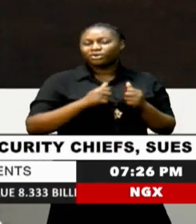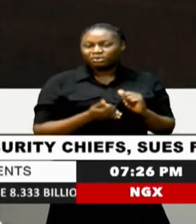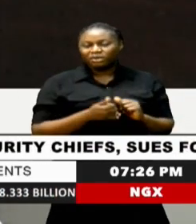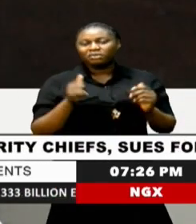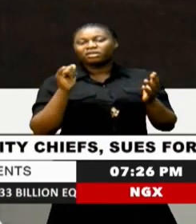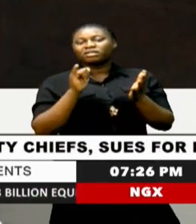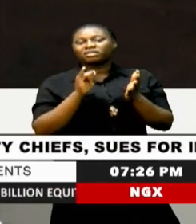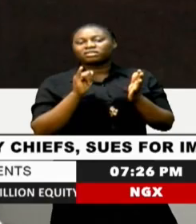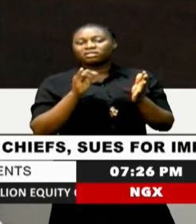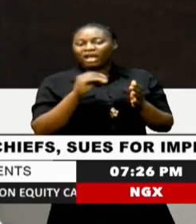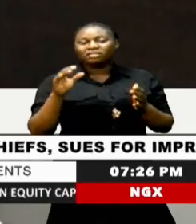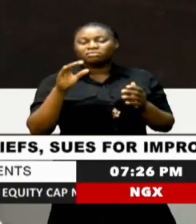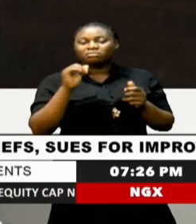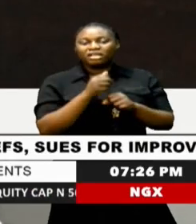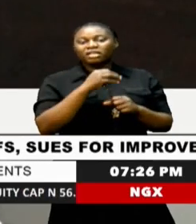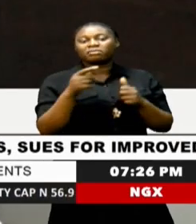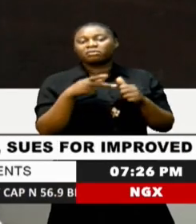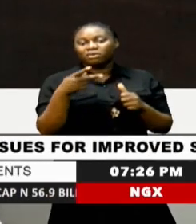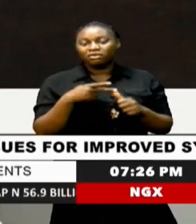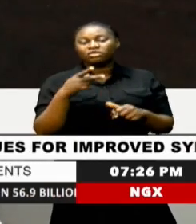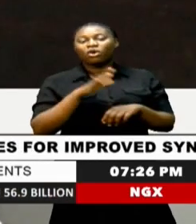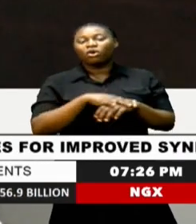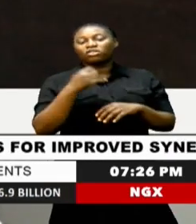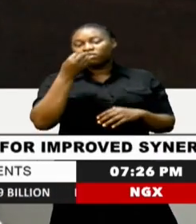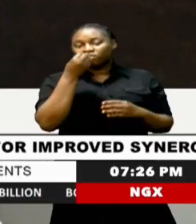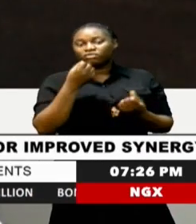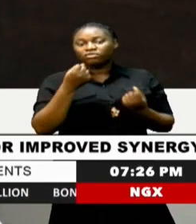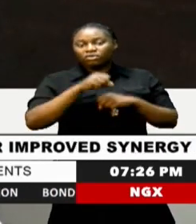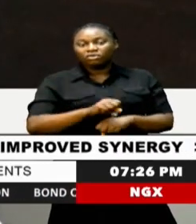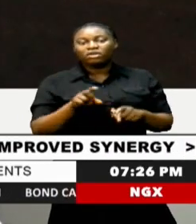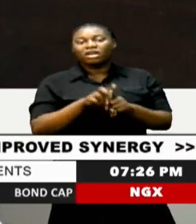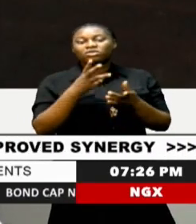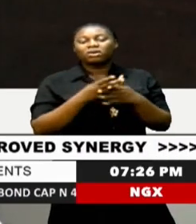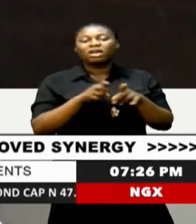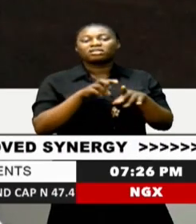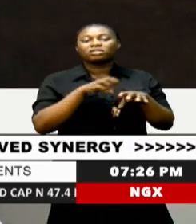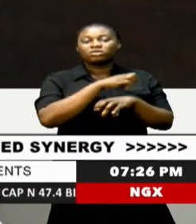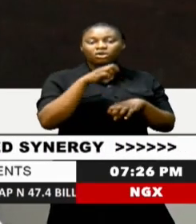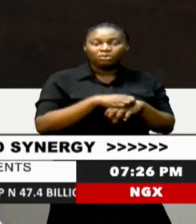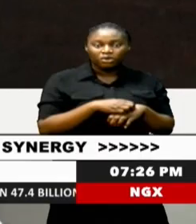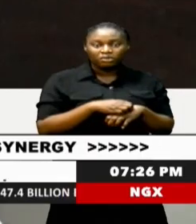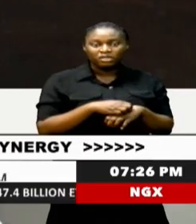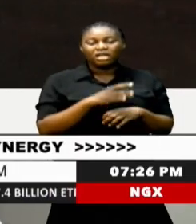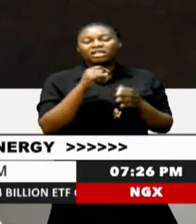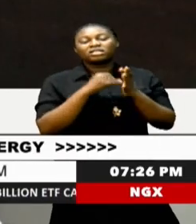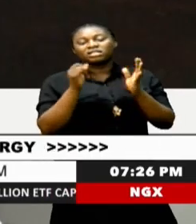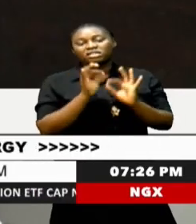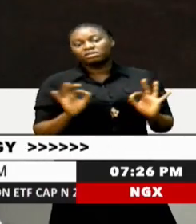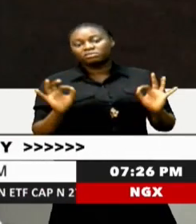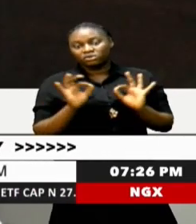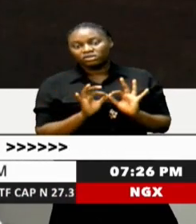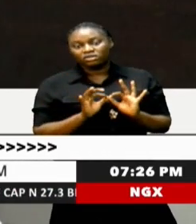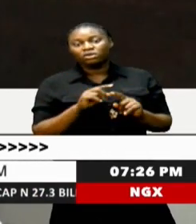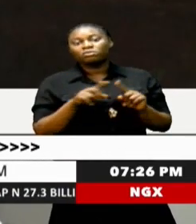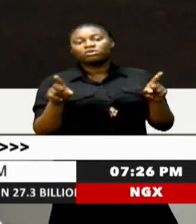government priorities, including food security, as well as employment, and this is part of your renewed corporate agenda.